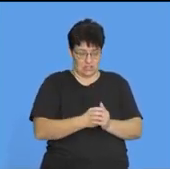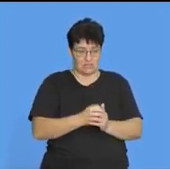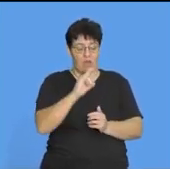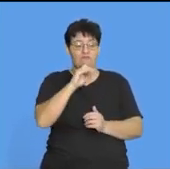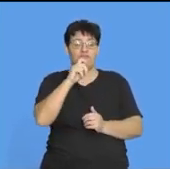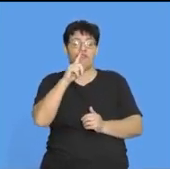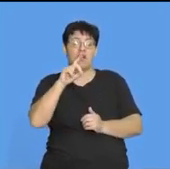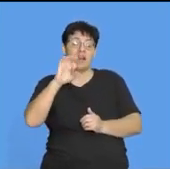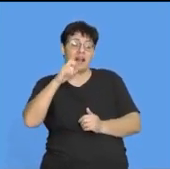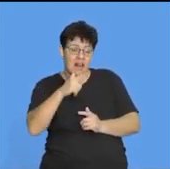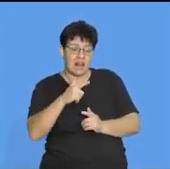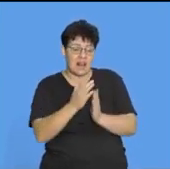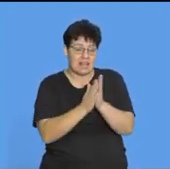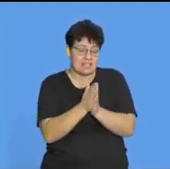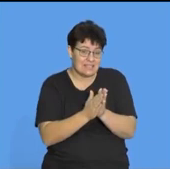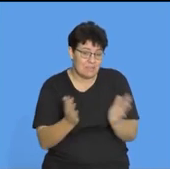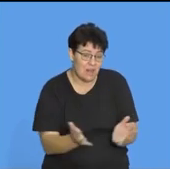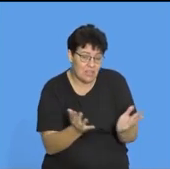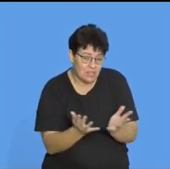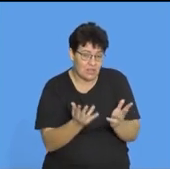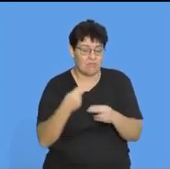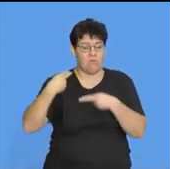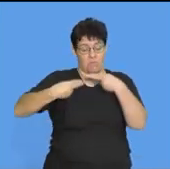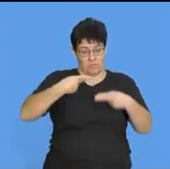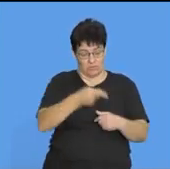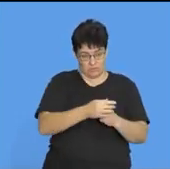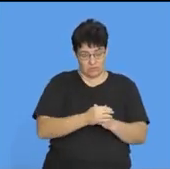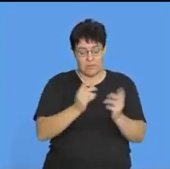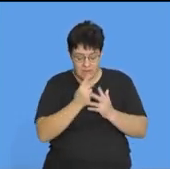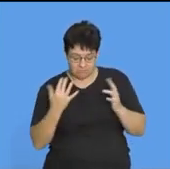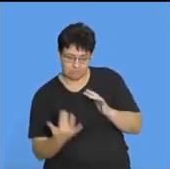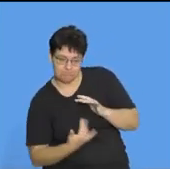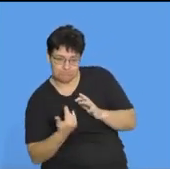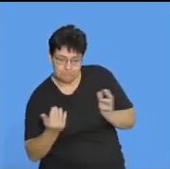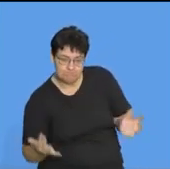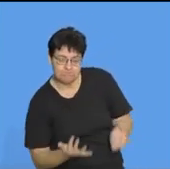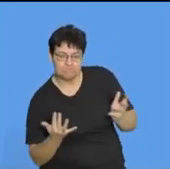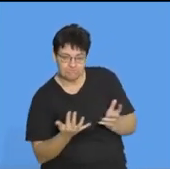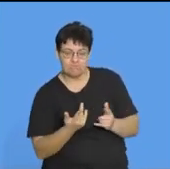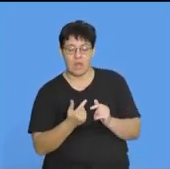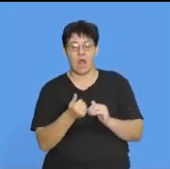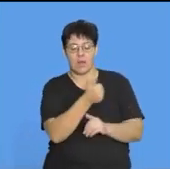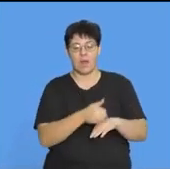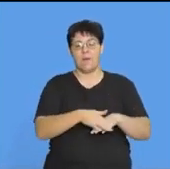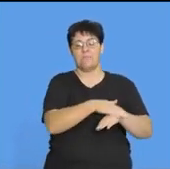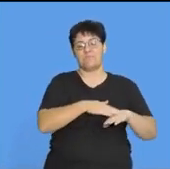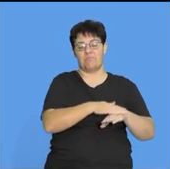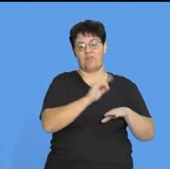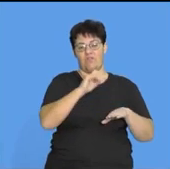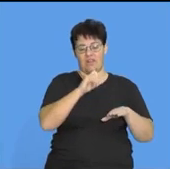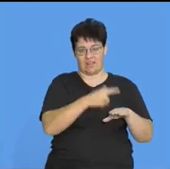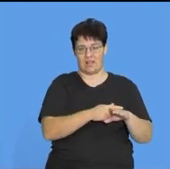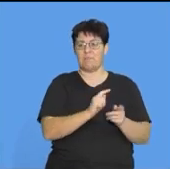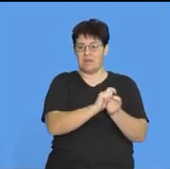hormone. This hormone stimulates the development of the primary follicle into what we call the